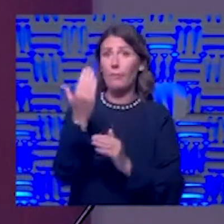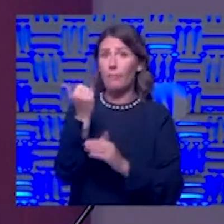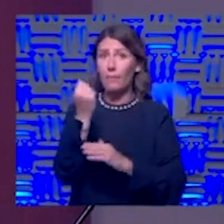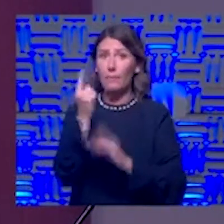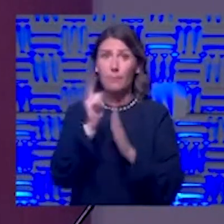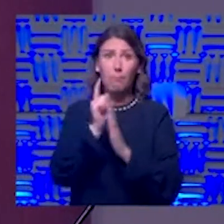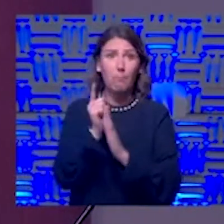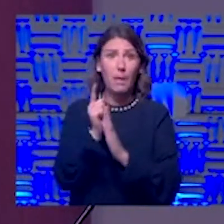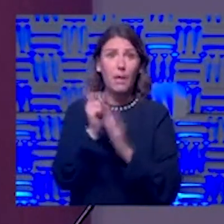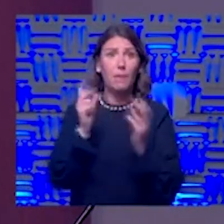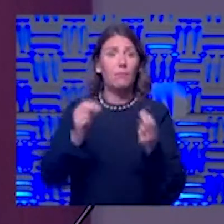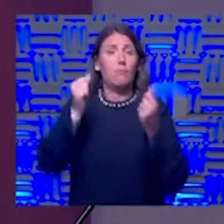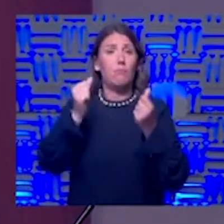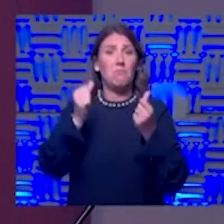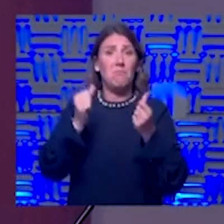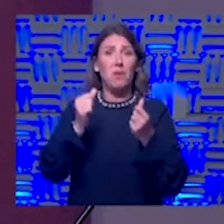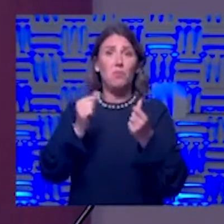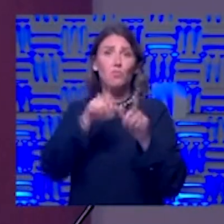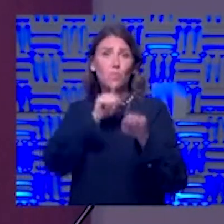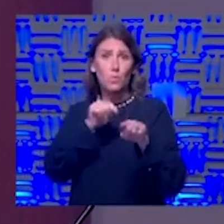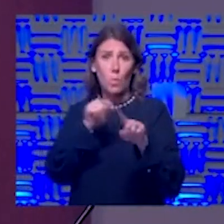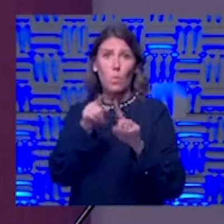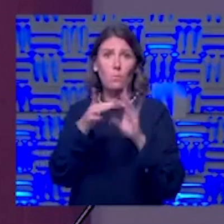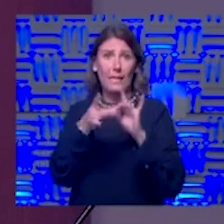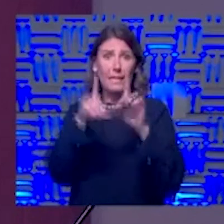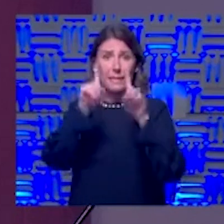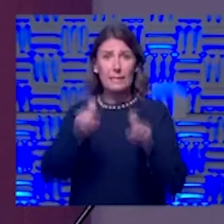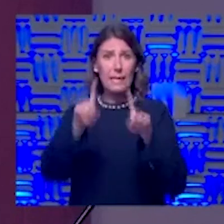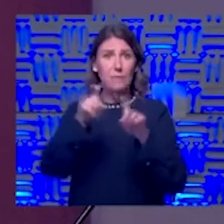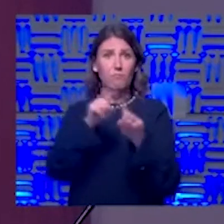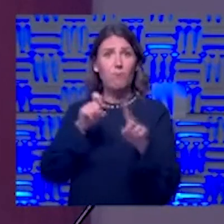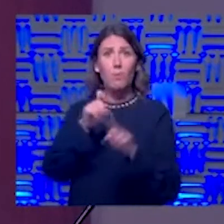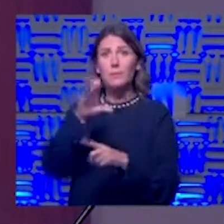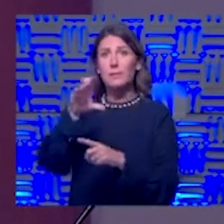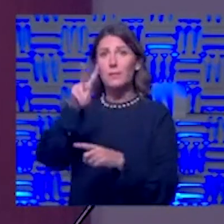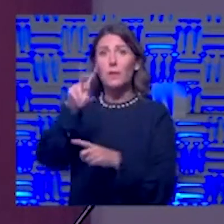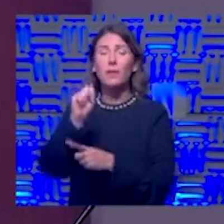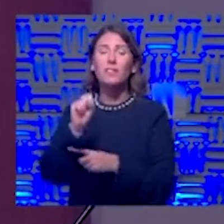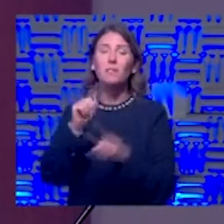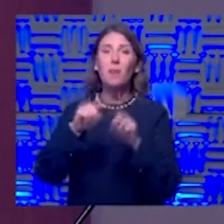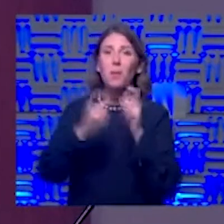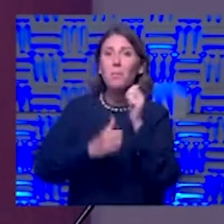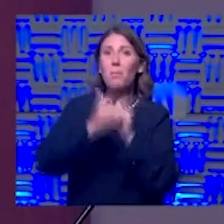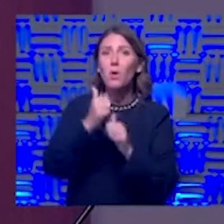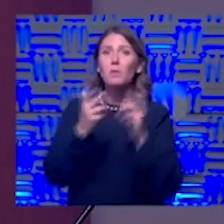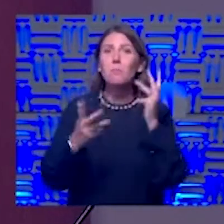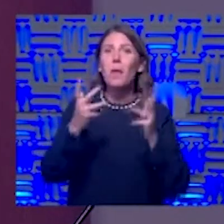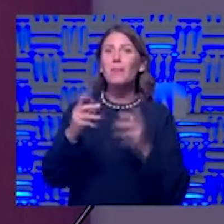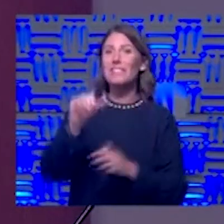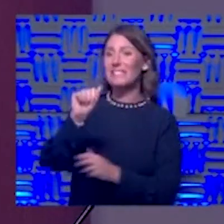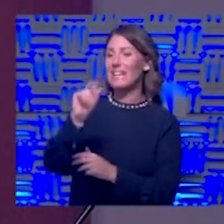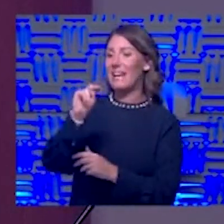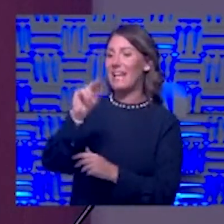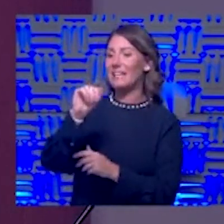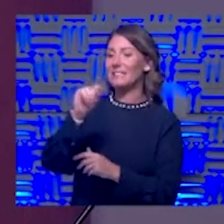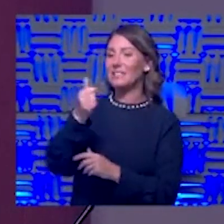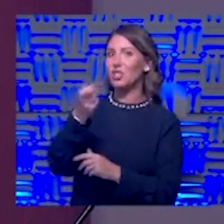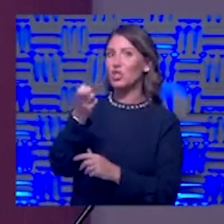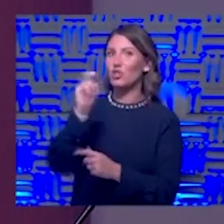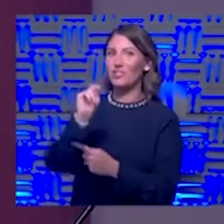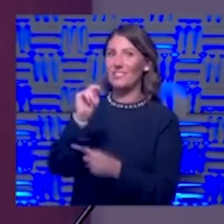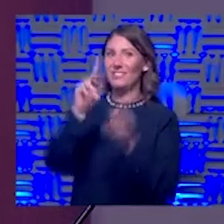from CVS. I think in most of those cases, maybe not all, it might be an antigen test, which is a